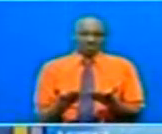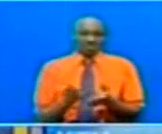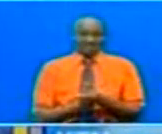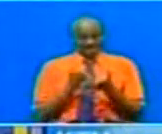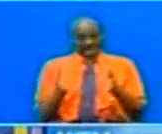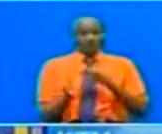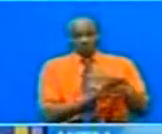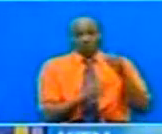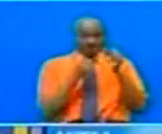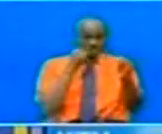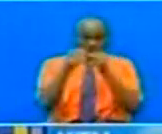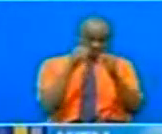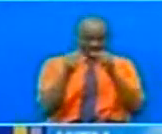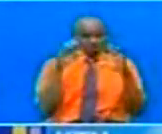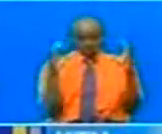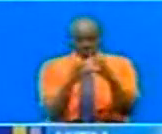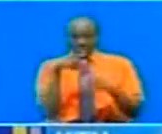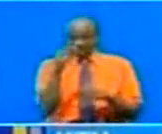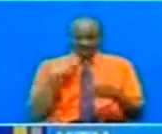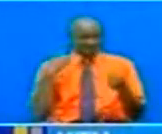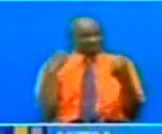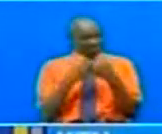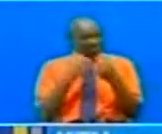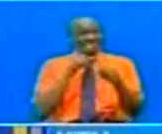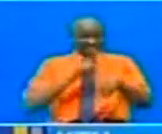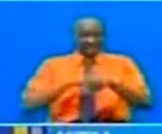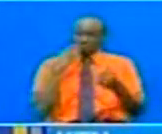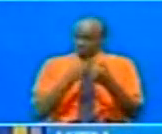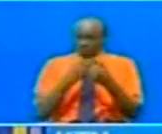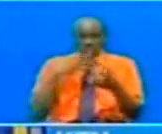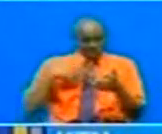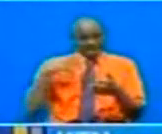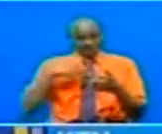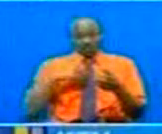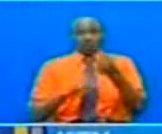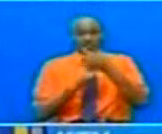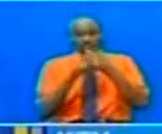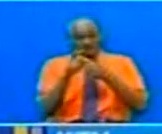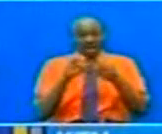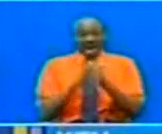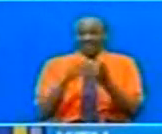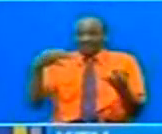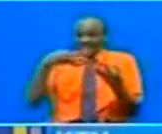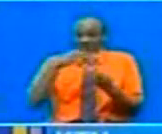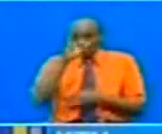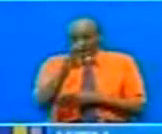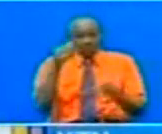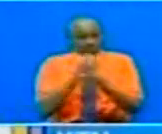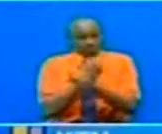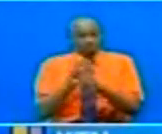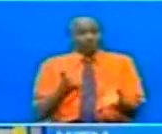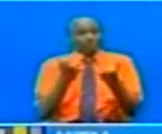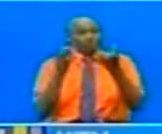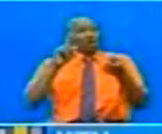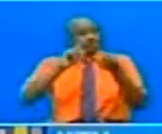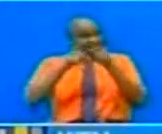Boxing Now and Boxing Fraternity in the country had a difficult period this year, with promoters and the federation unable to improve the standards of